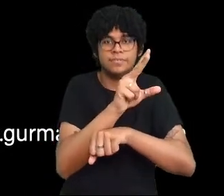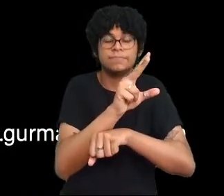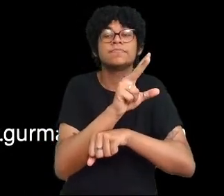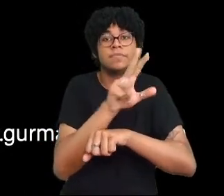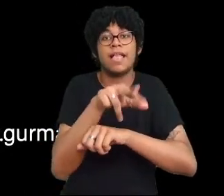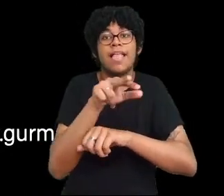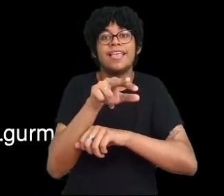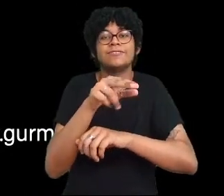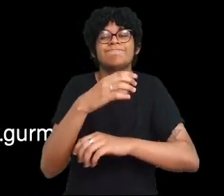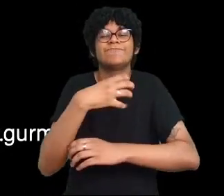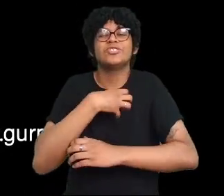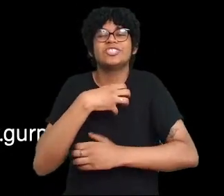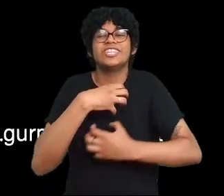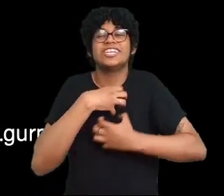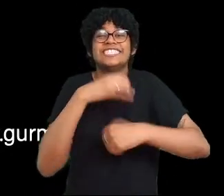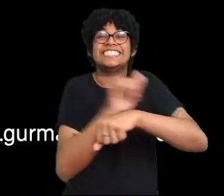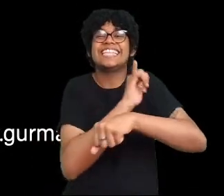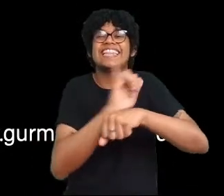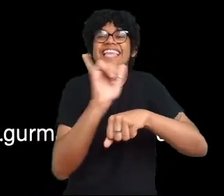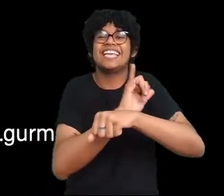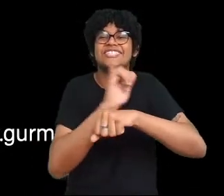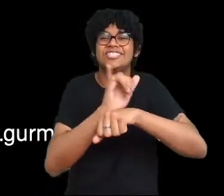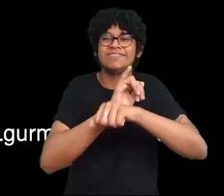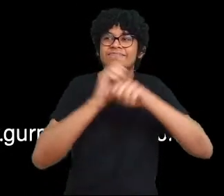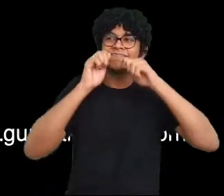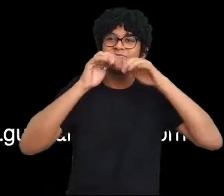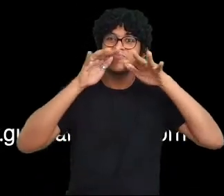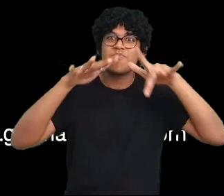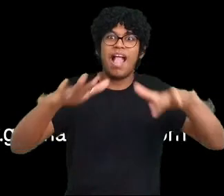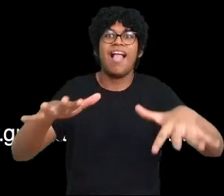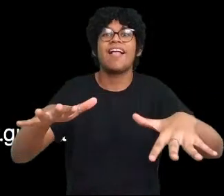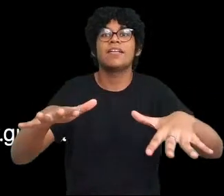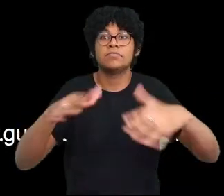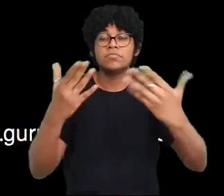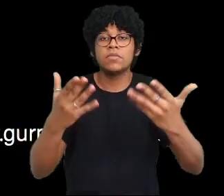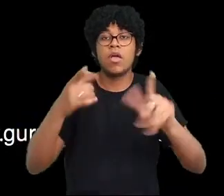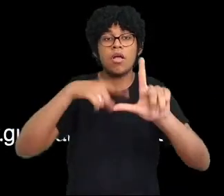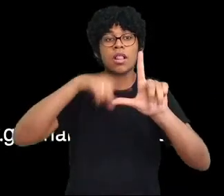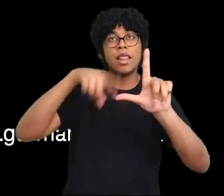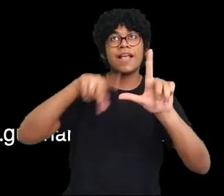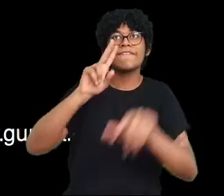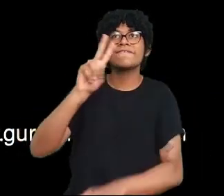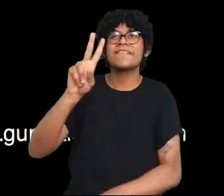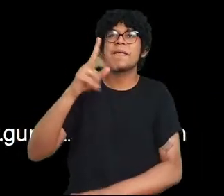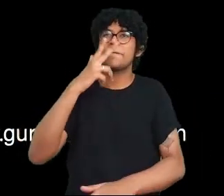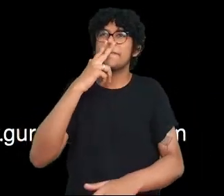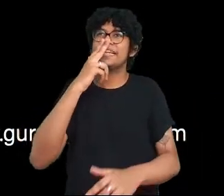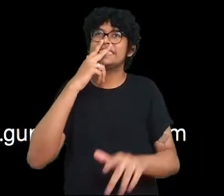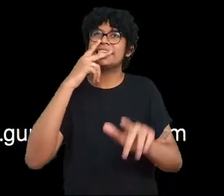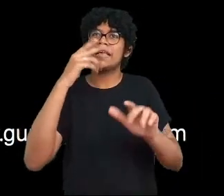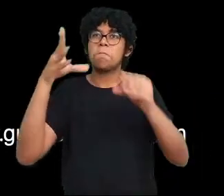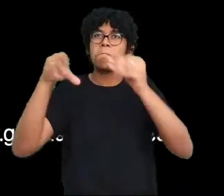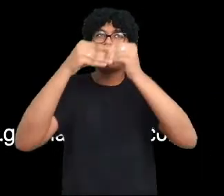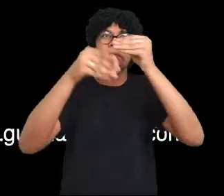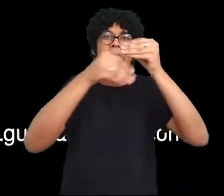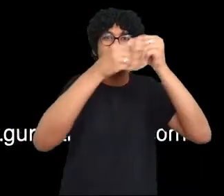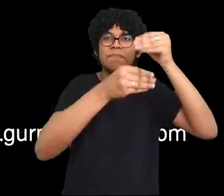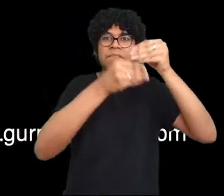at the same time in this chart, we see lots of annotations to give context on the spikes that we